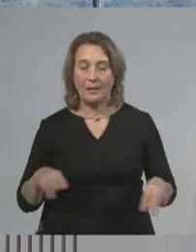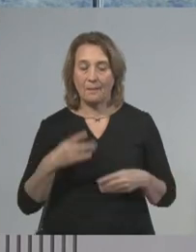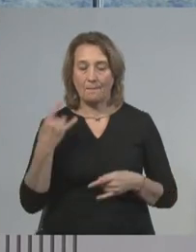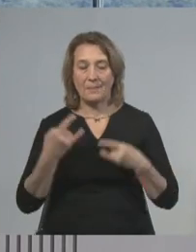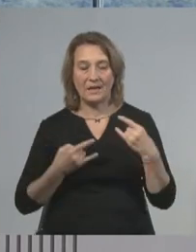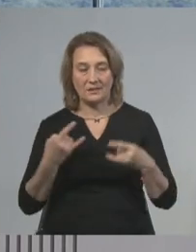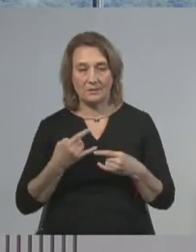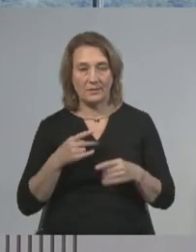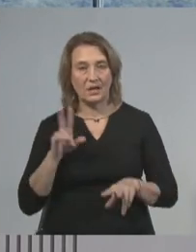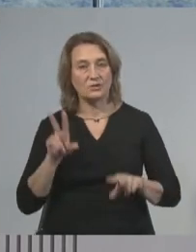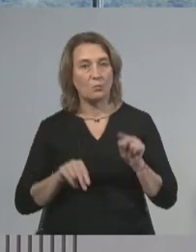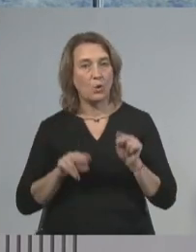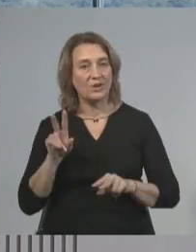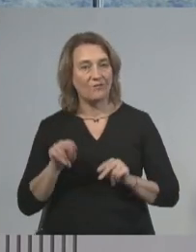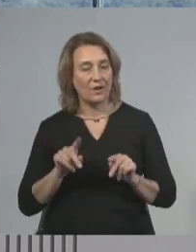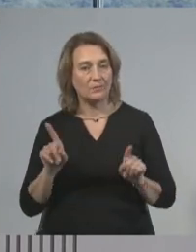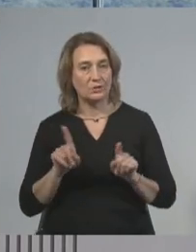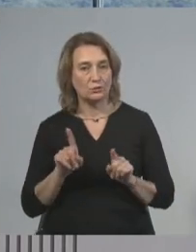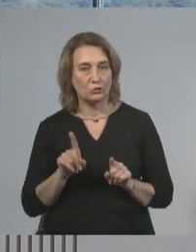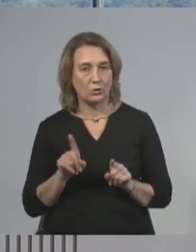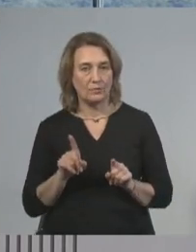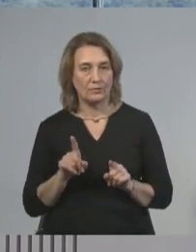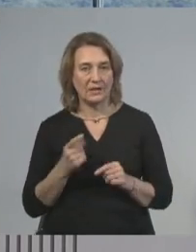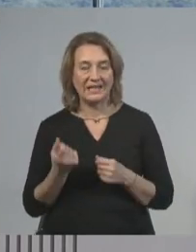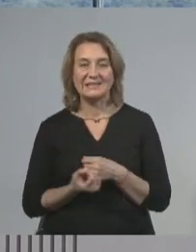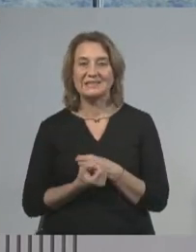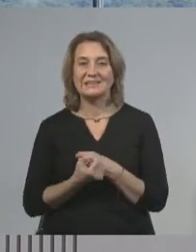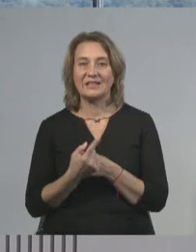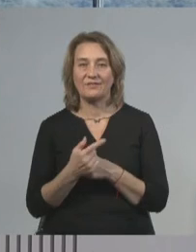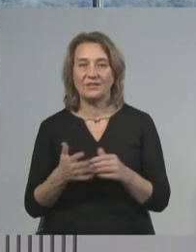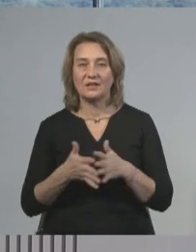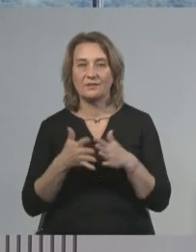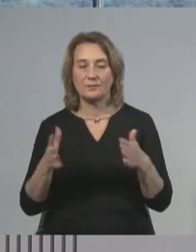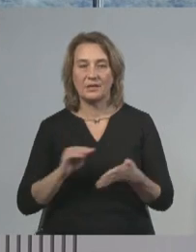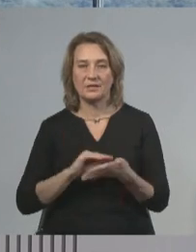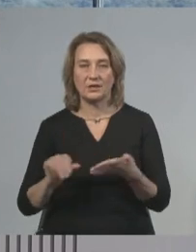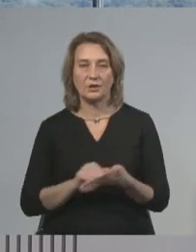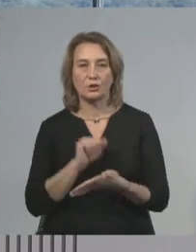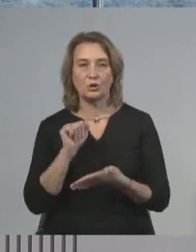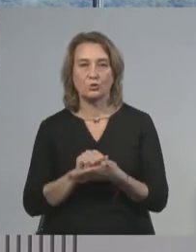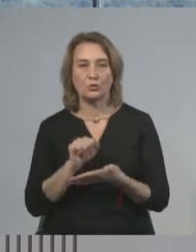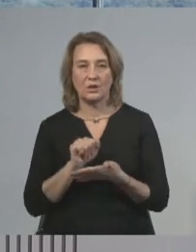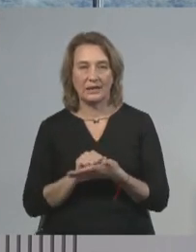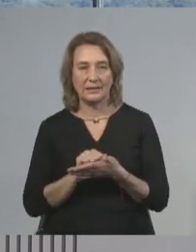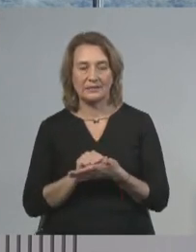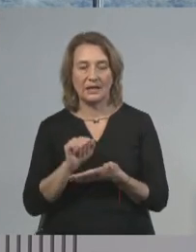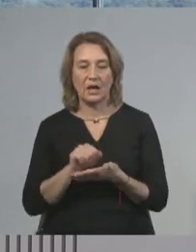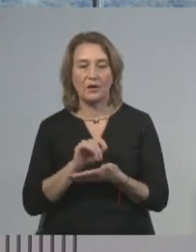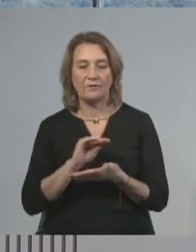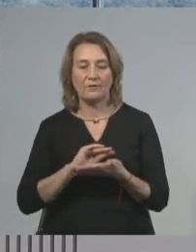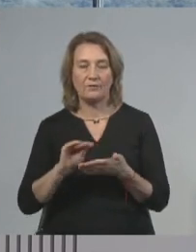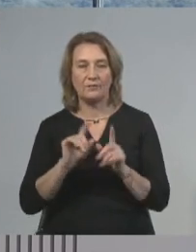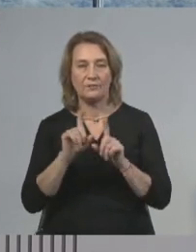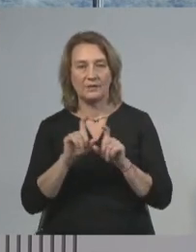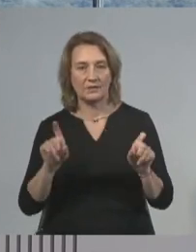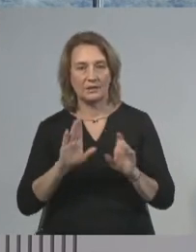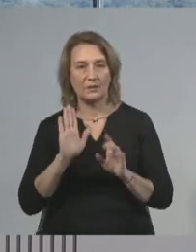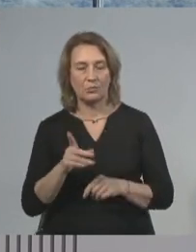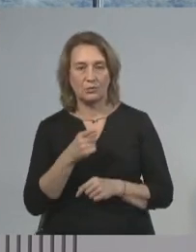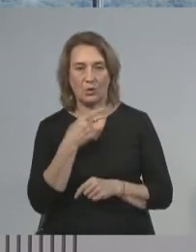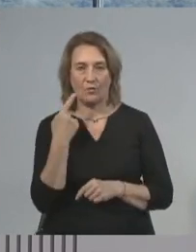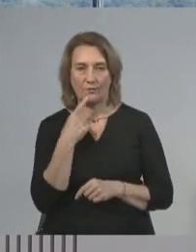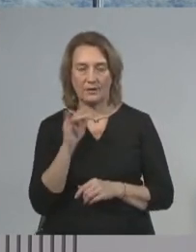we will have local elections sunday october that is why we expect that there will be more articles about gender-based